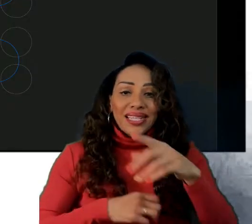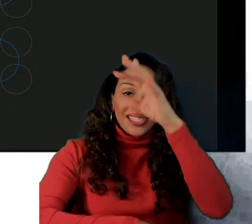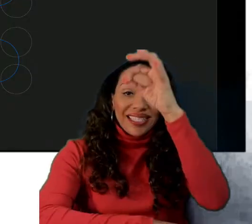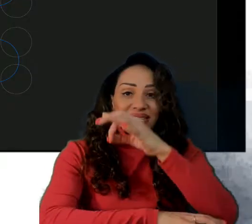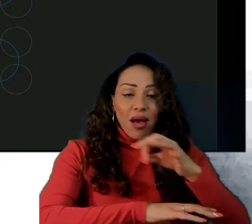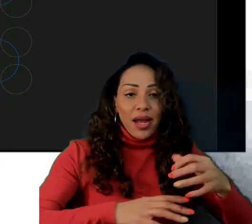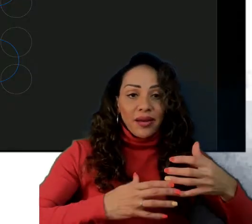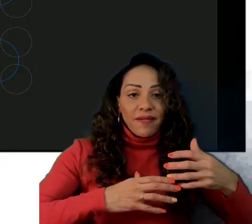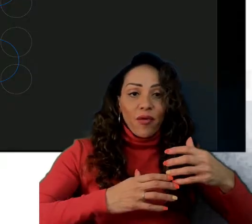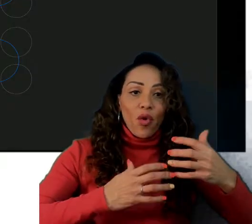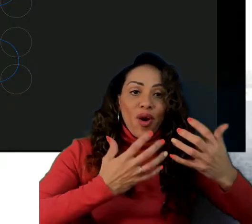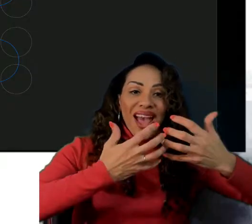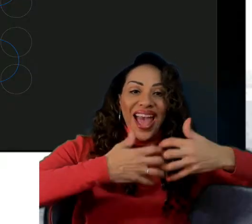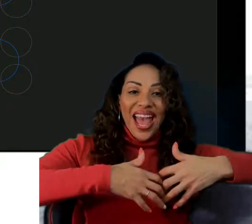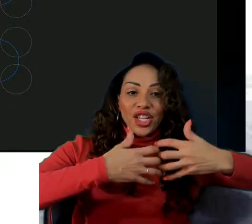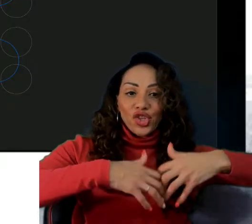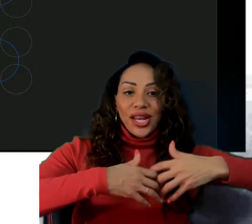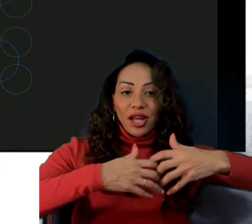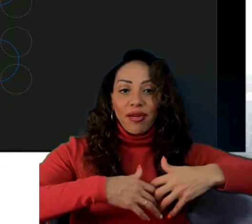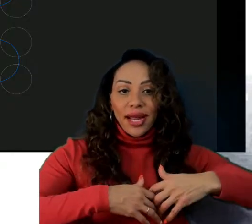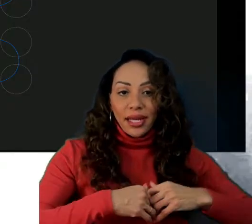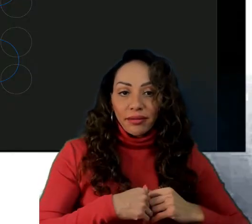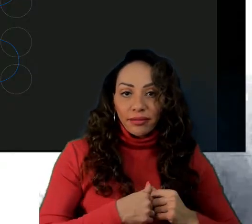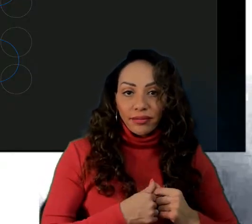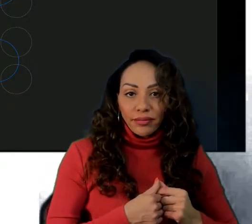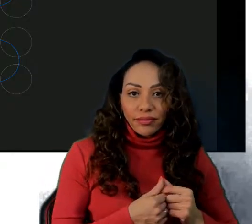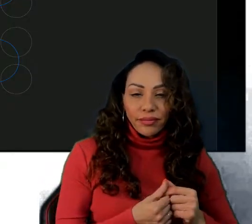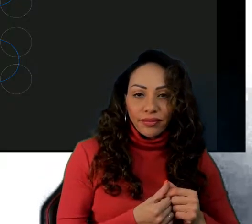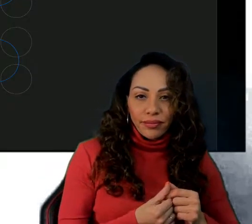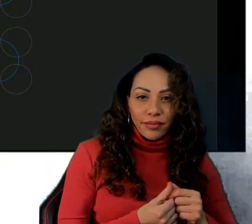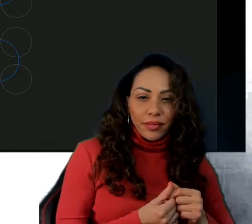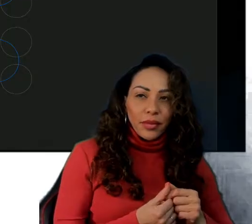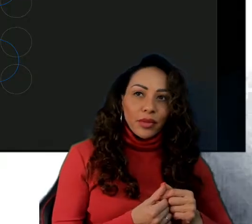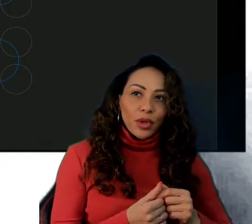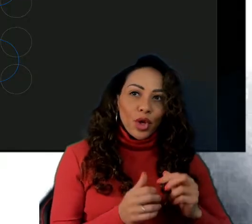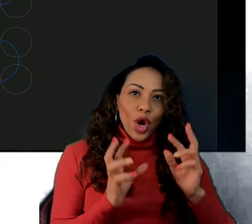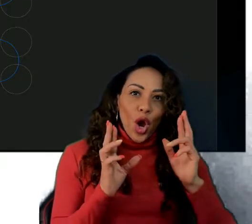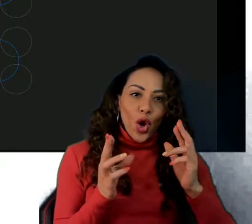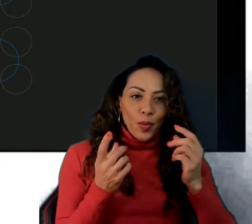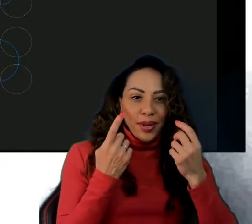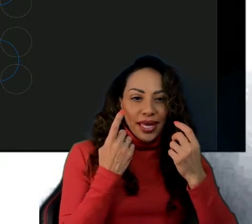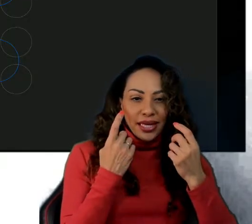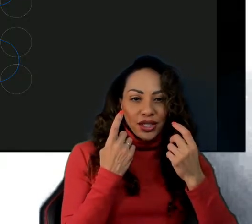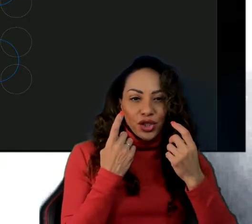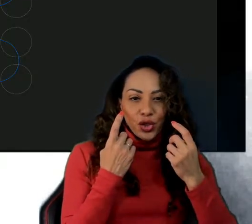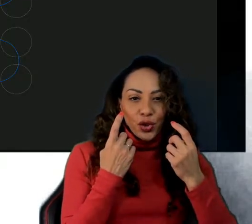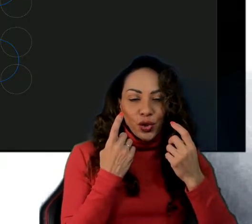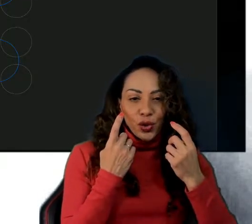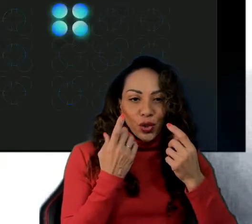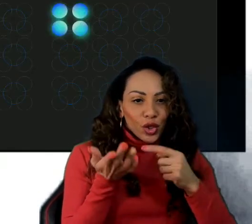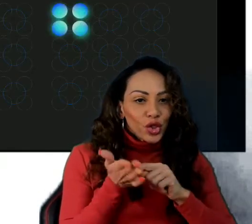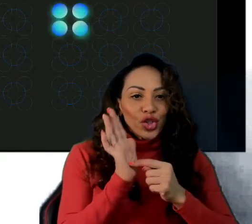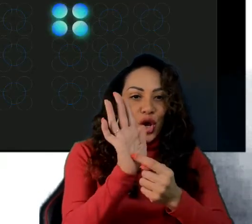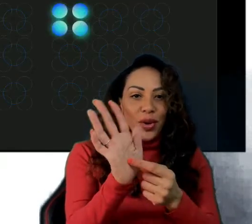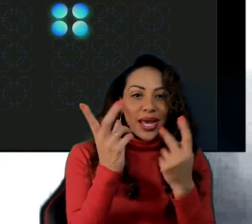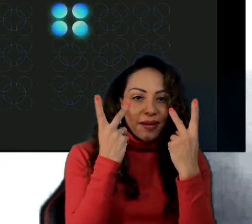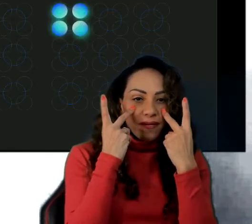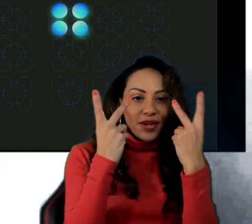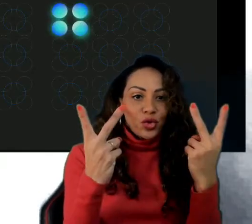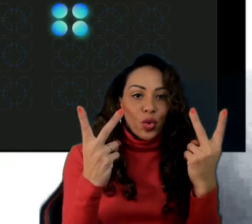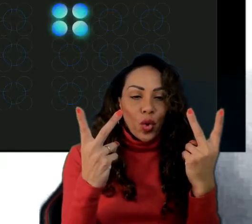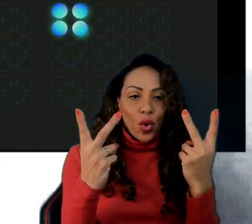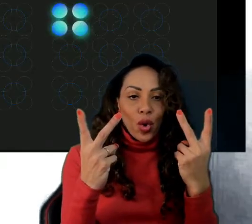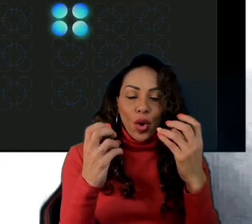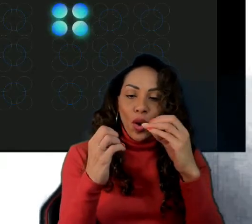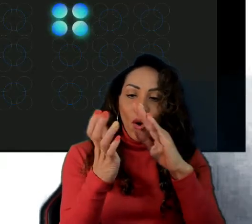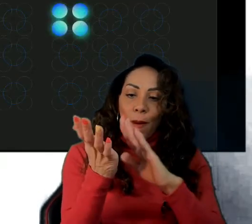arm as well, where we were looking at trying to make it as modular as possible so it can be as flexible for different spaces. So we started off